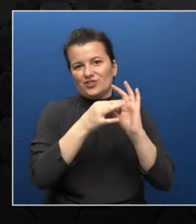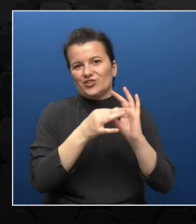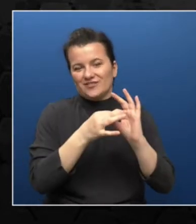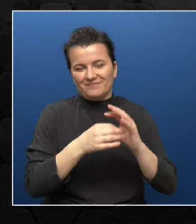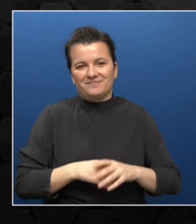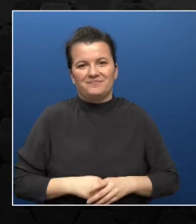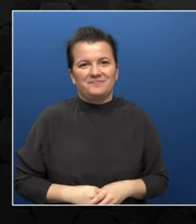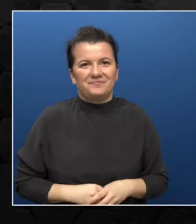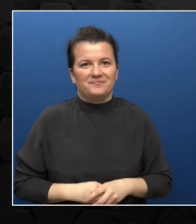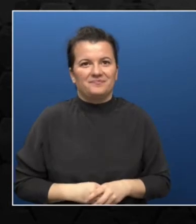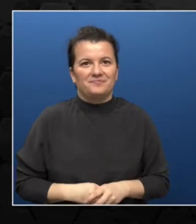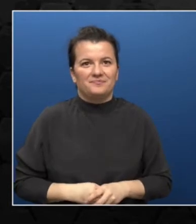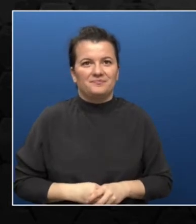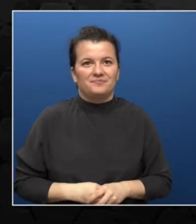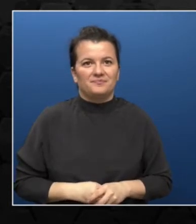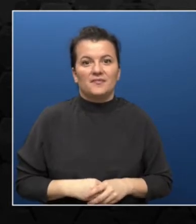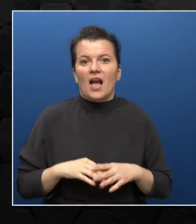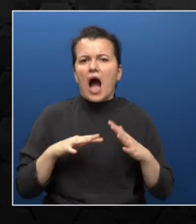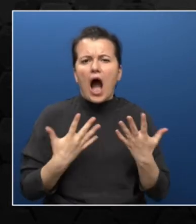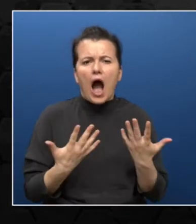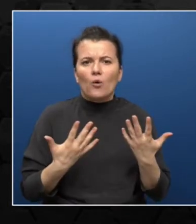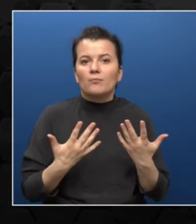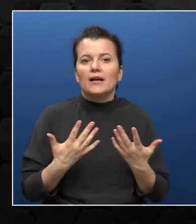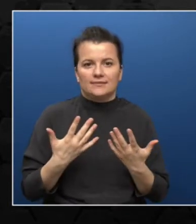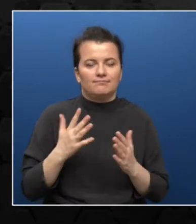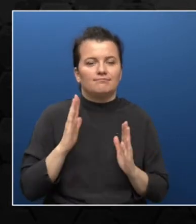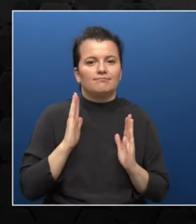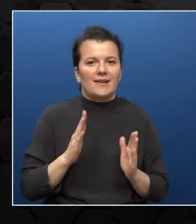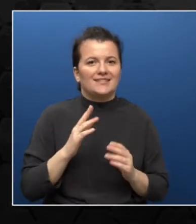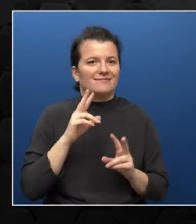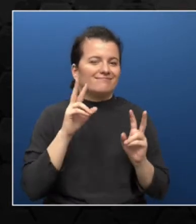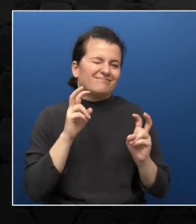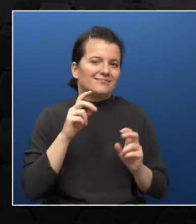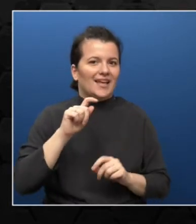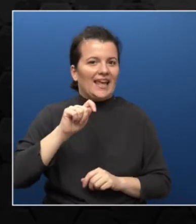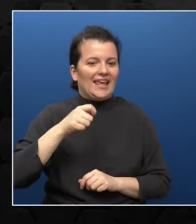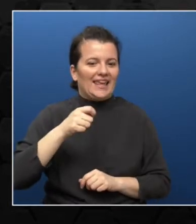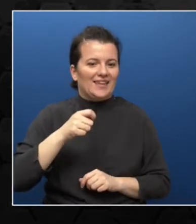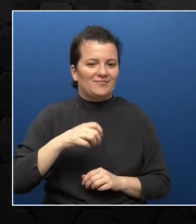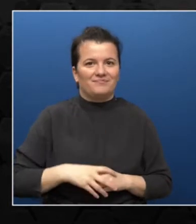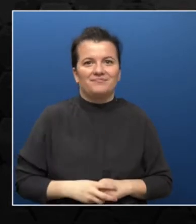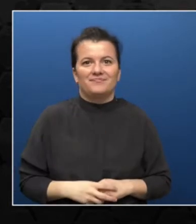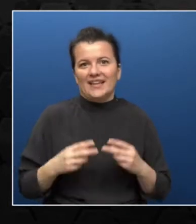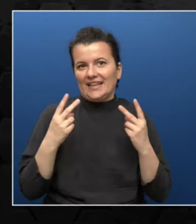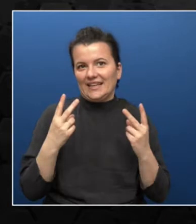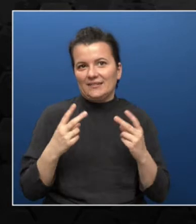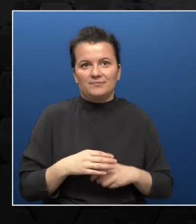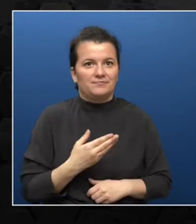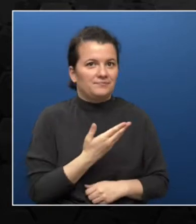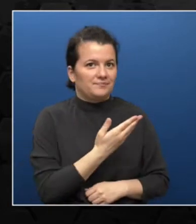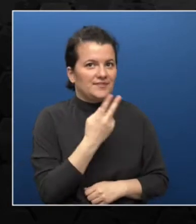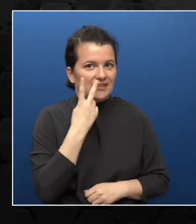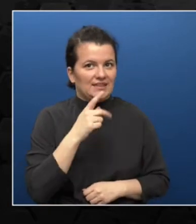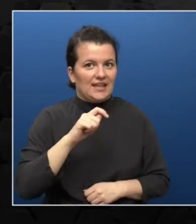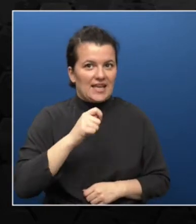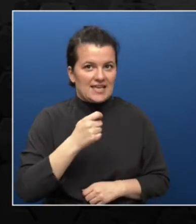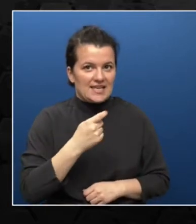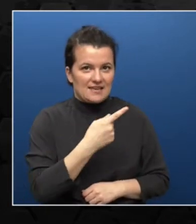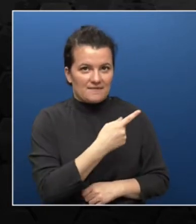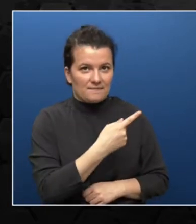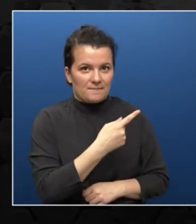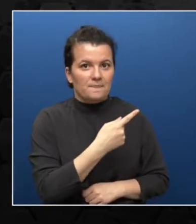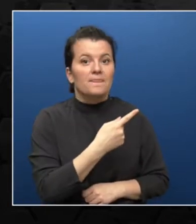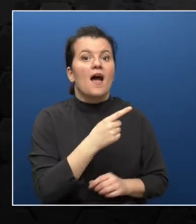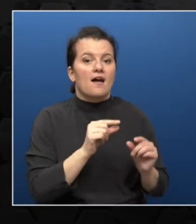will need the key that you get here. So your key, and then you will get your